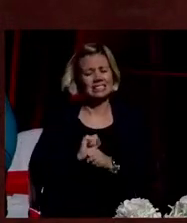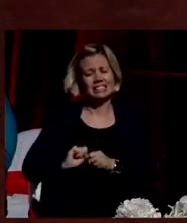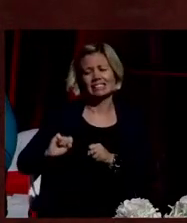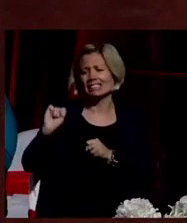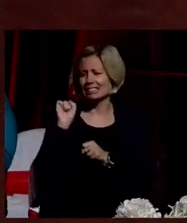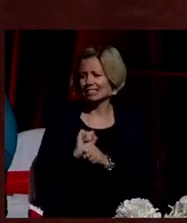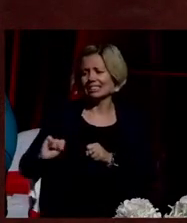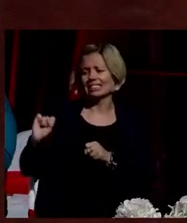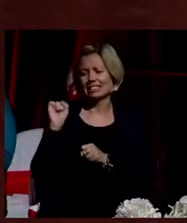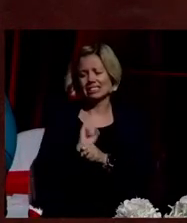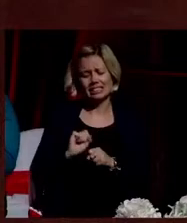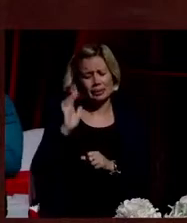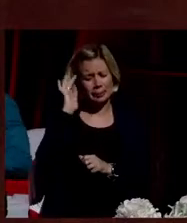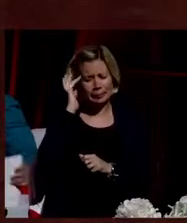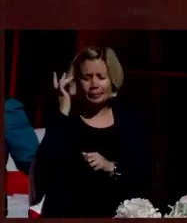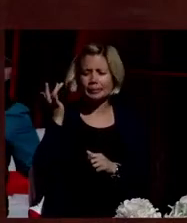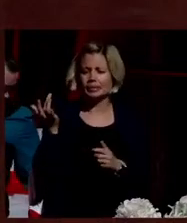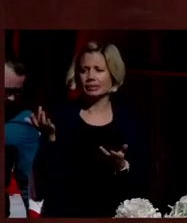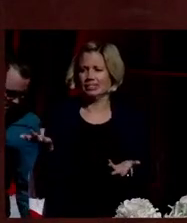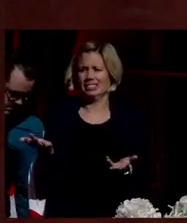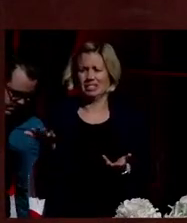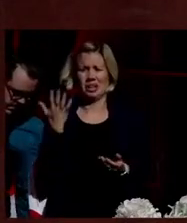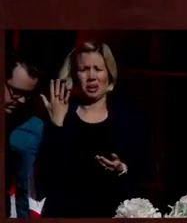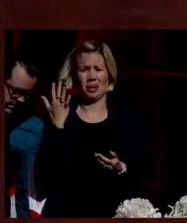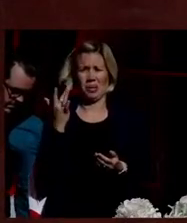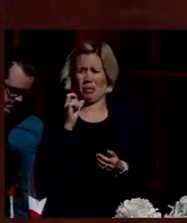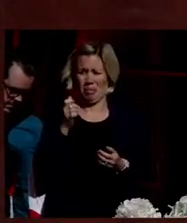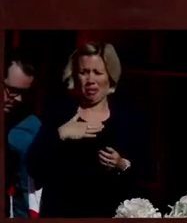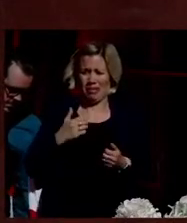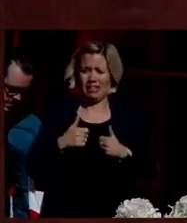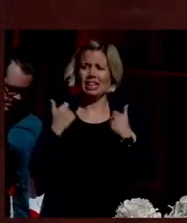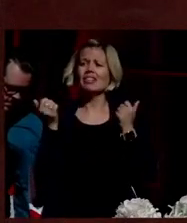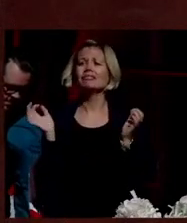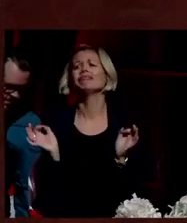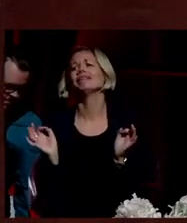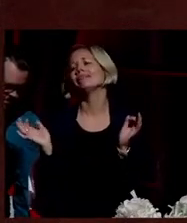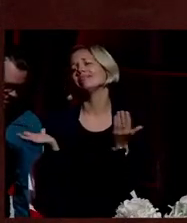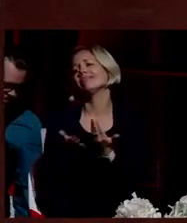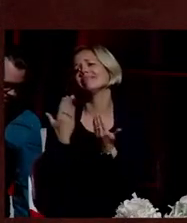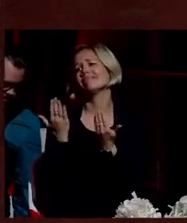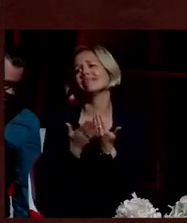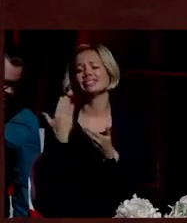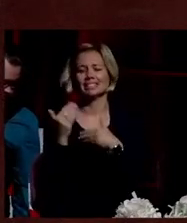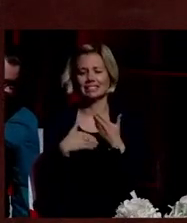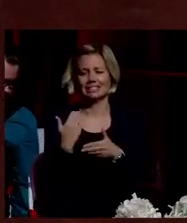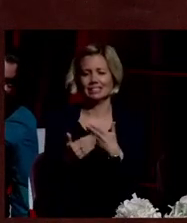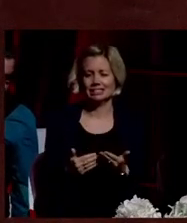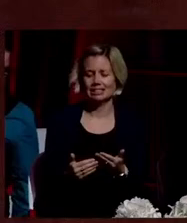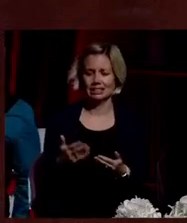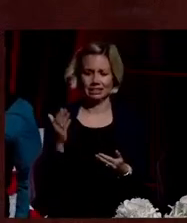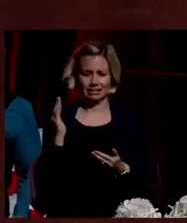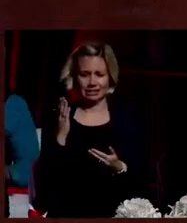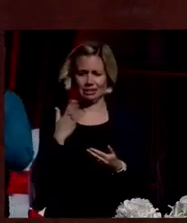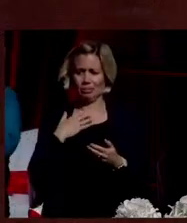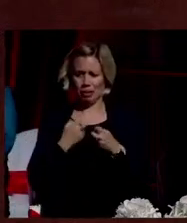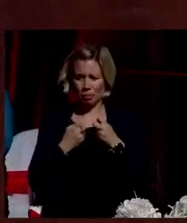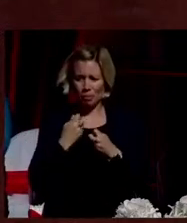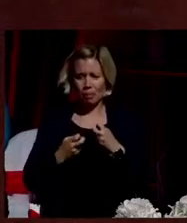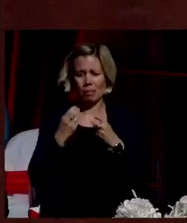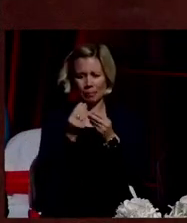hard. Why couldn't things be easy? It seemed just as one problem was solved, another one soon